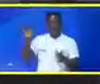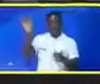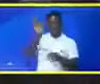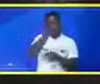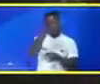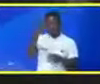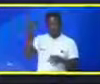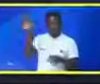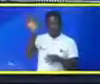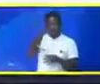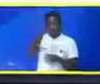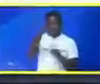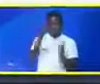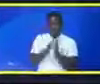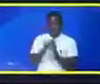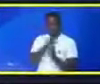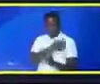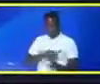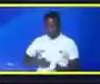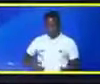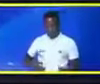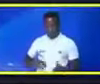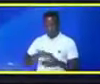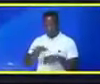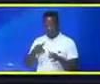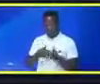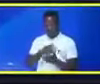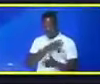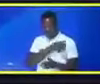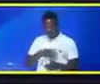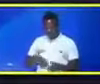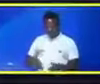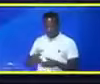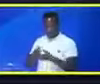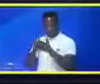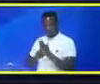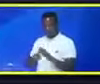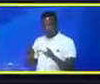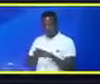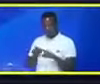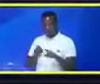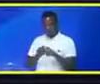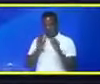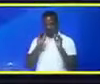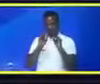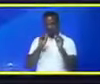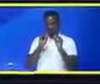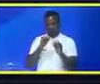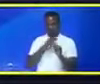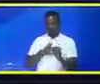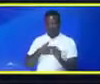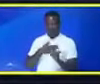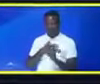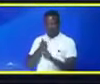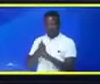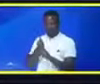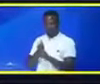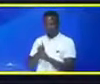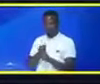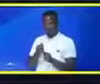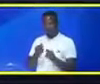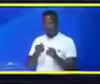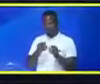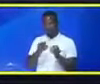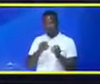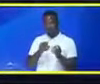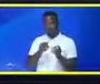request from the ushers or authorized officials that whilst I teach, let me request that you pass your request